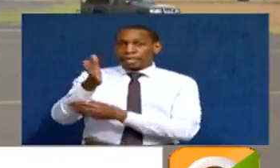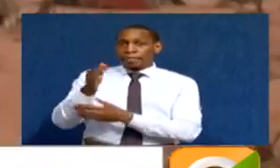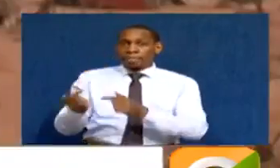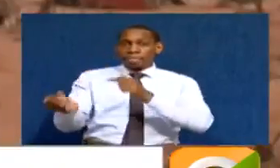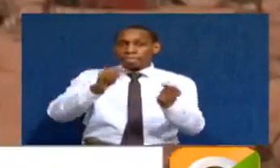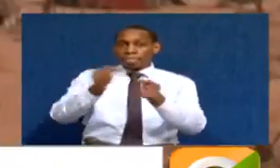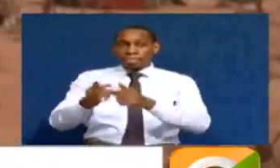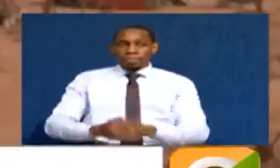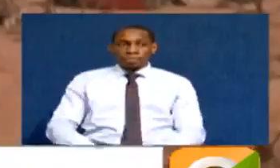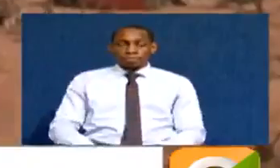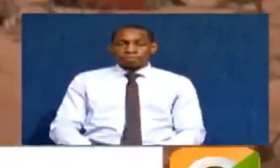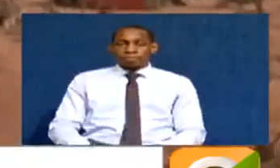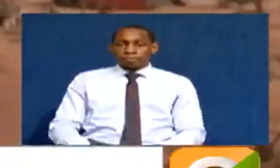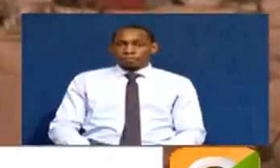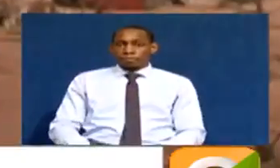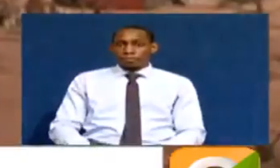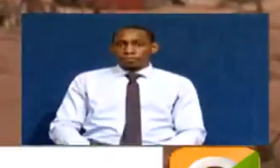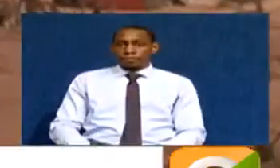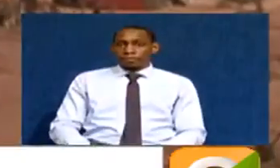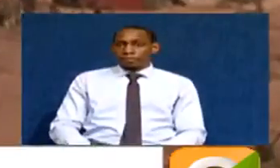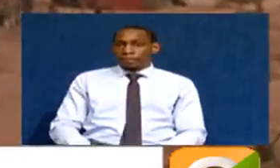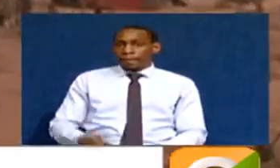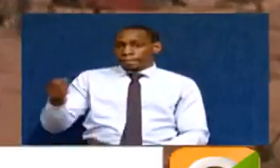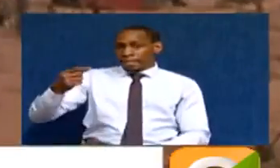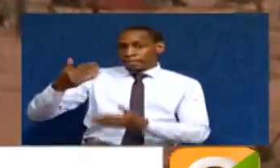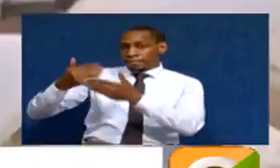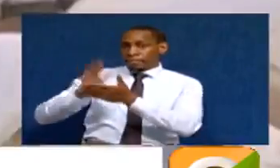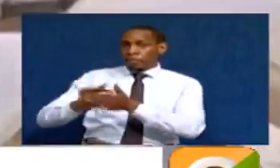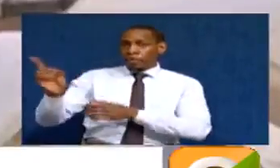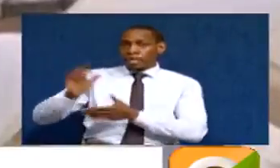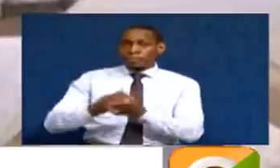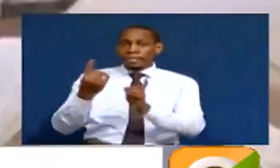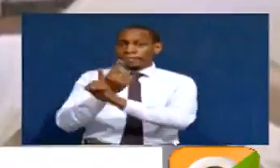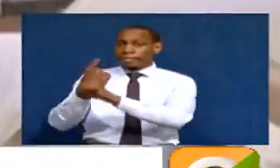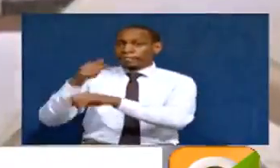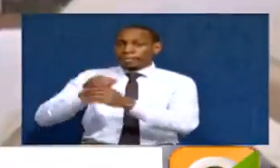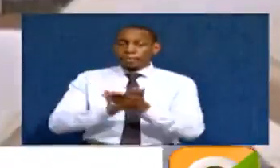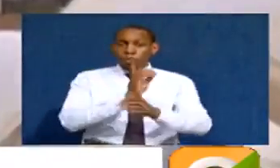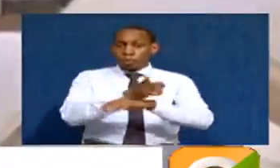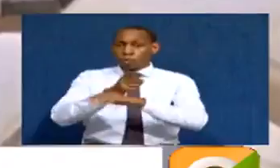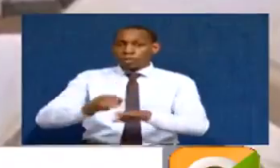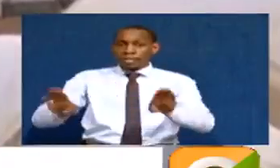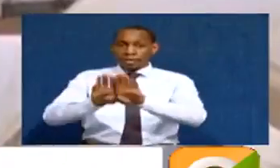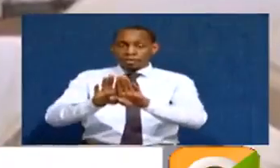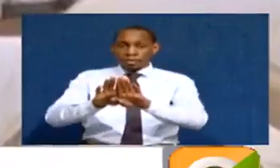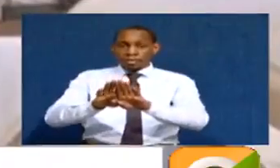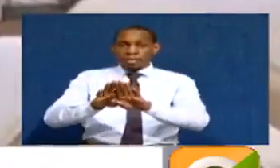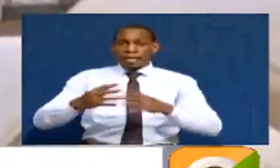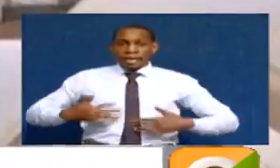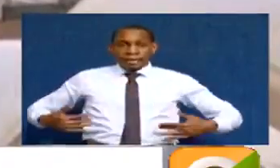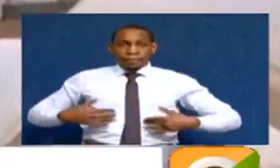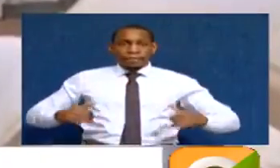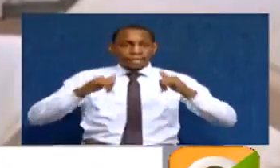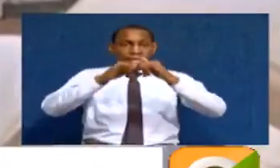diplomatic friction. Over the past few months, Nairobi has on several occasions threatened to shut down the Dadaab